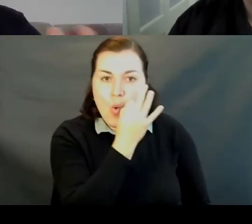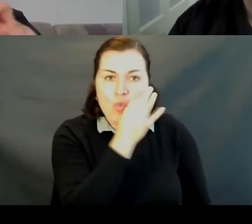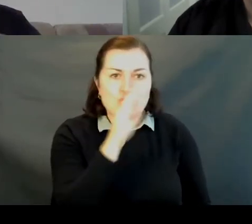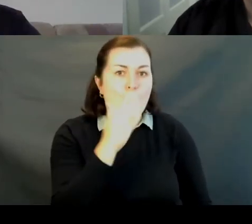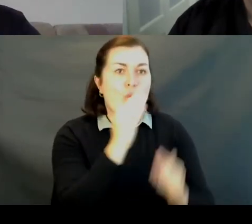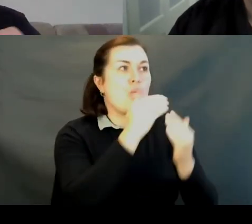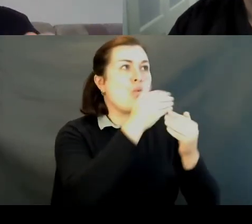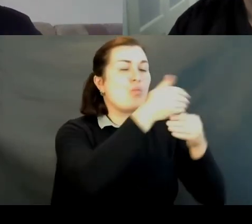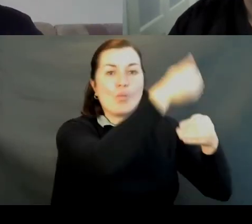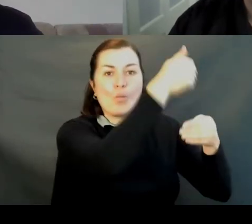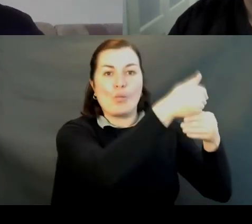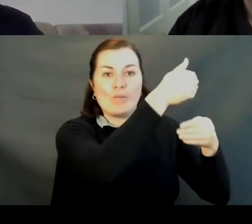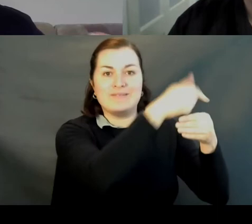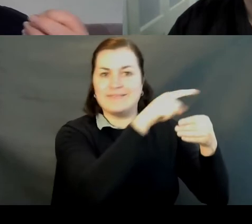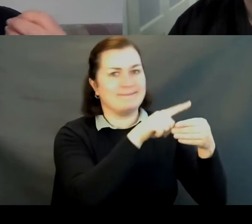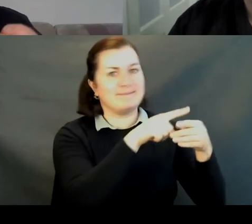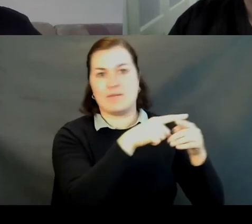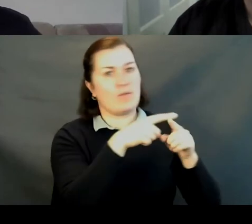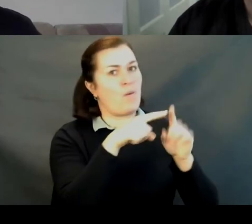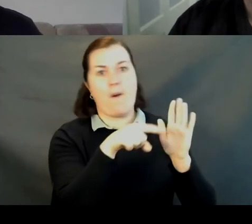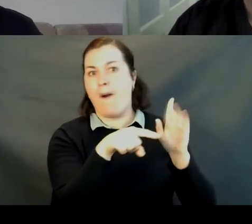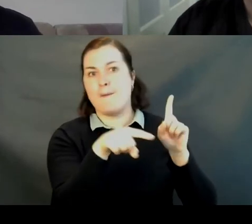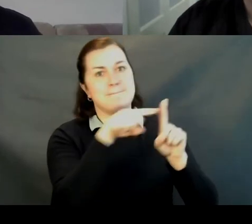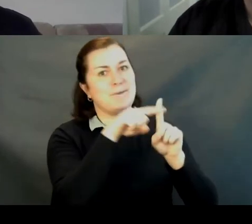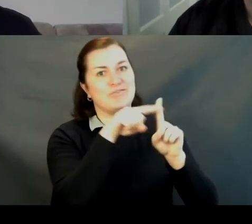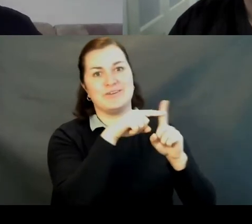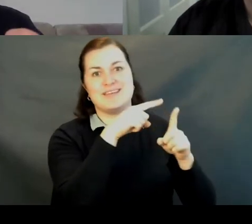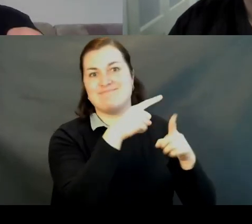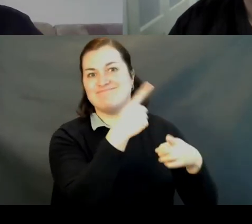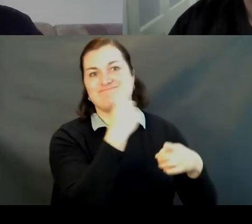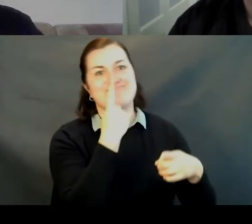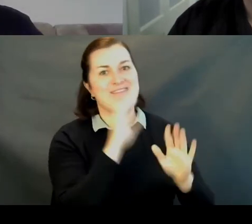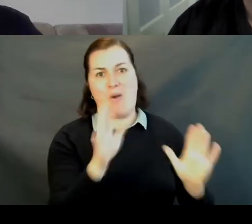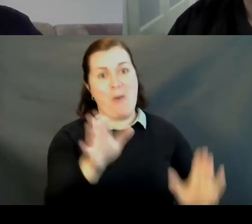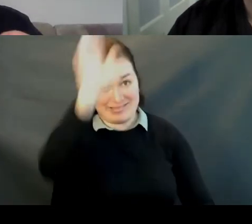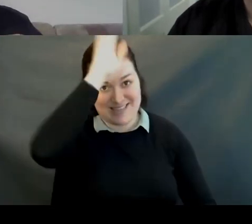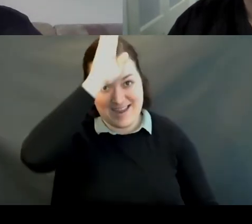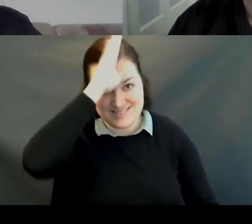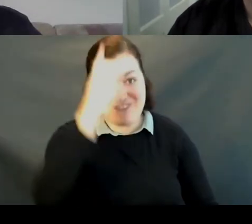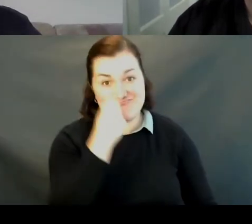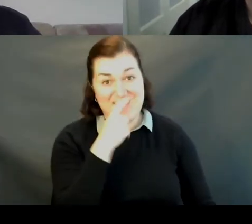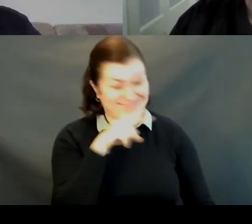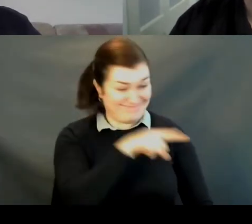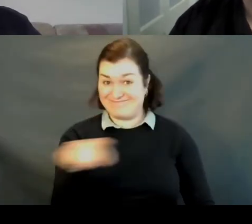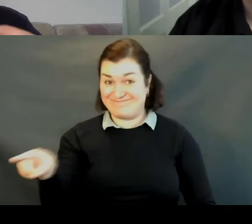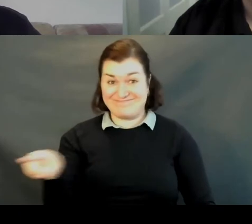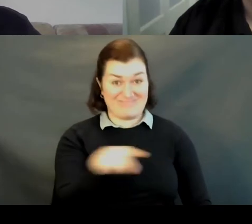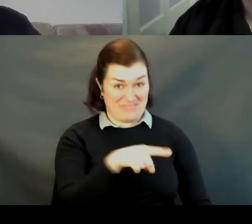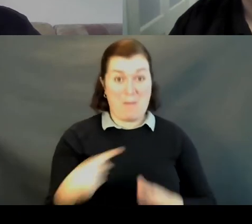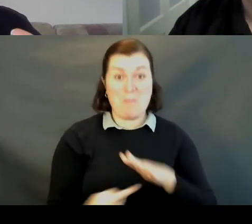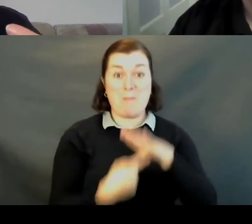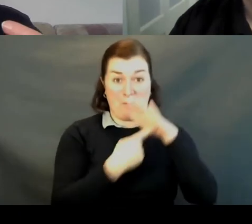this forward. And it wasn't a positive red, it was definitely red for danger. These things are very important when it comes to